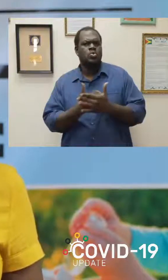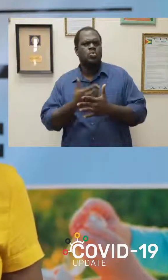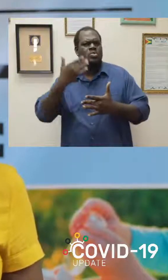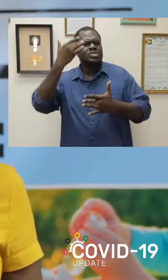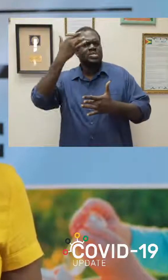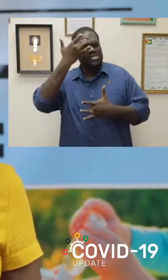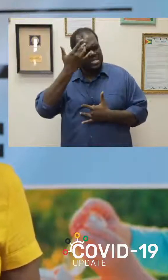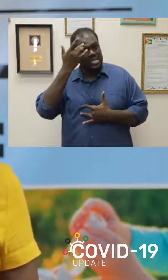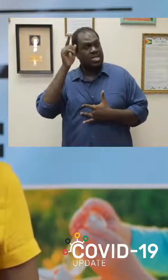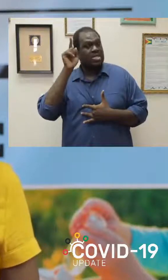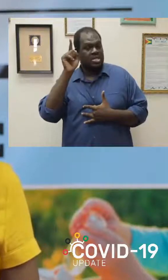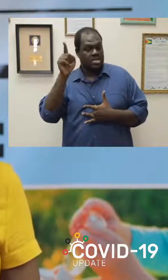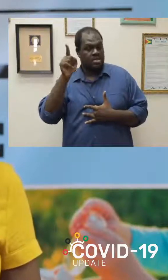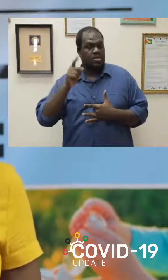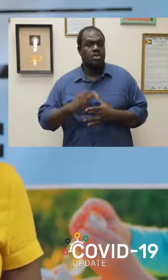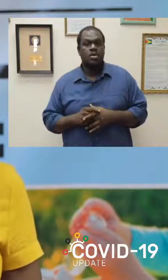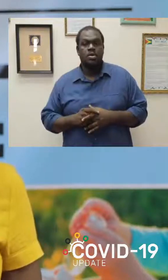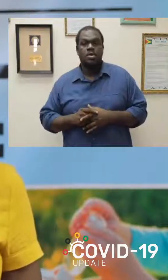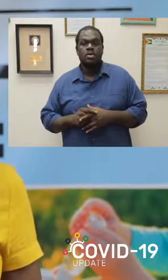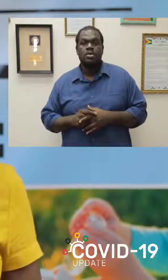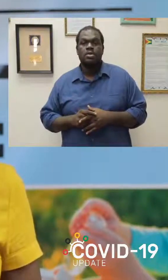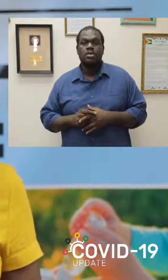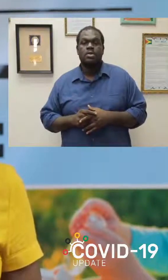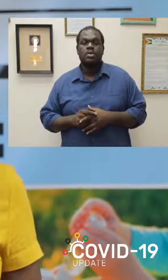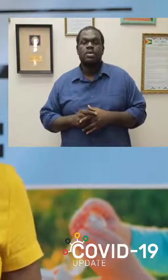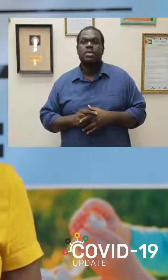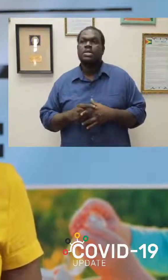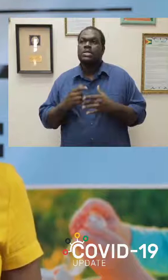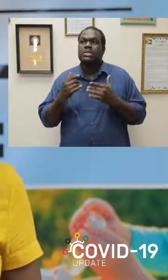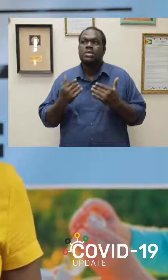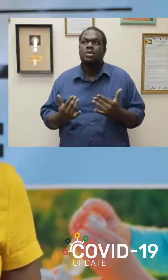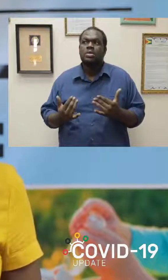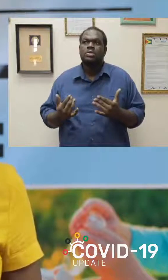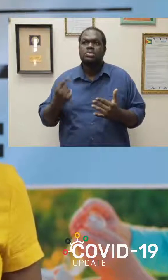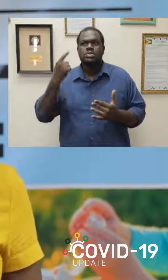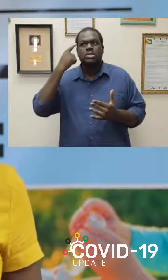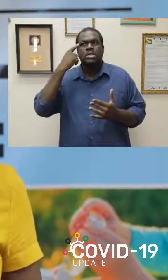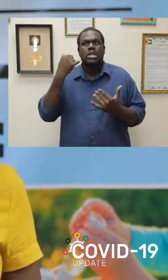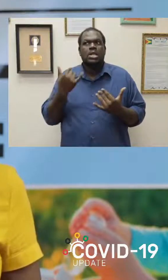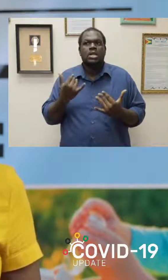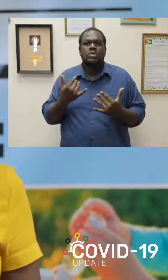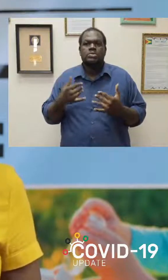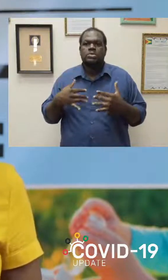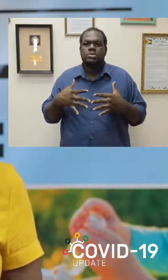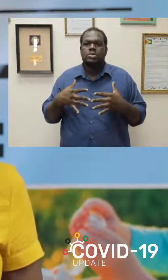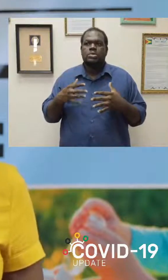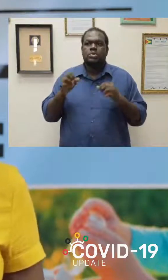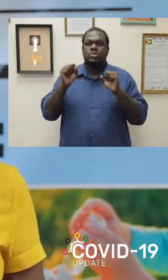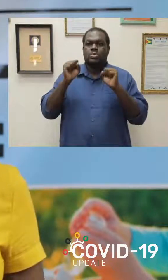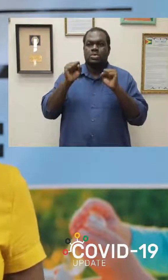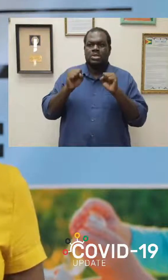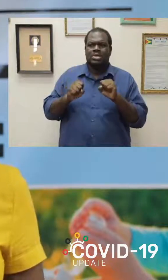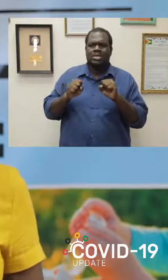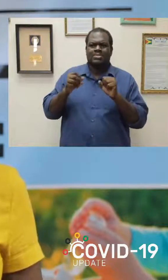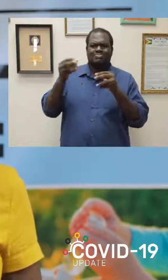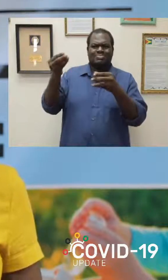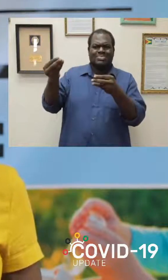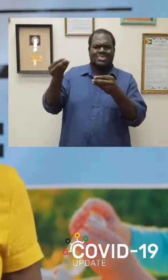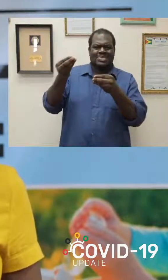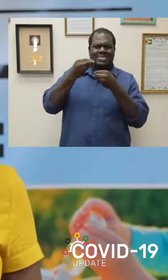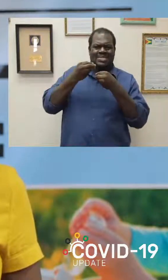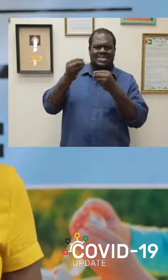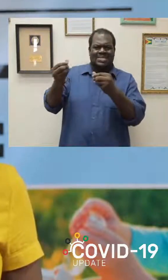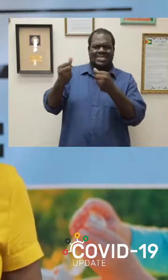It therefore means that we are once again in a vulnerable position of receiving